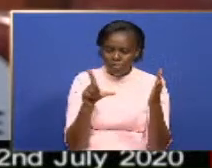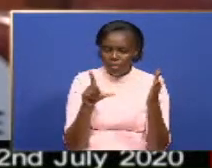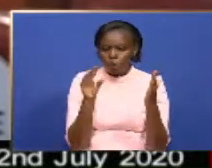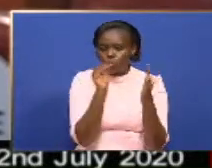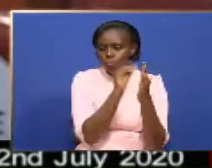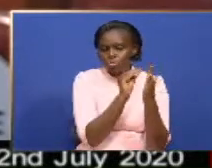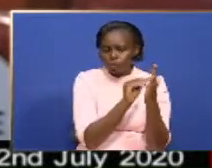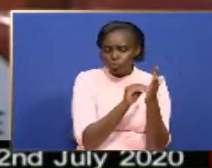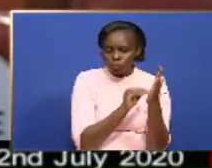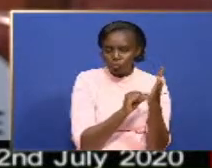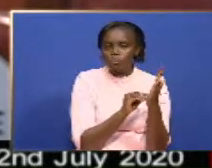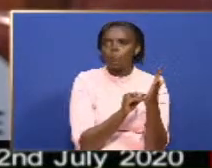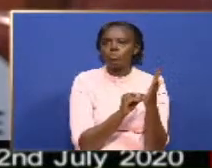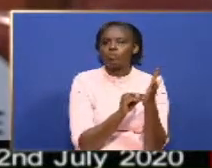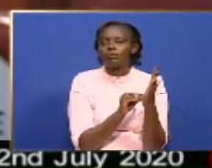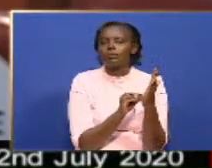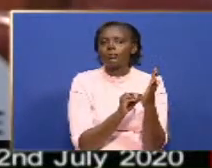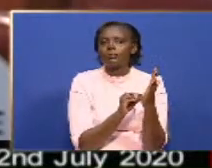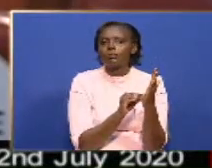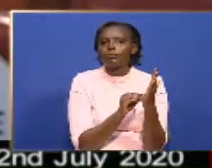in place